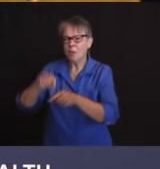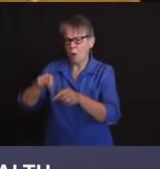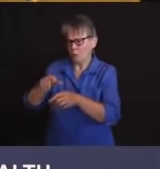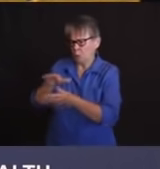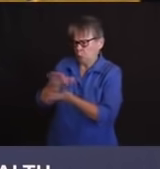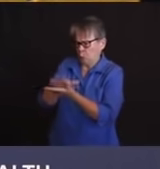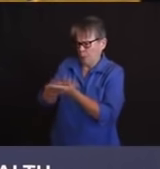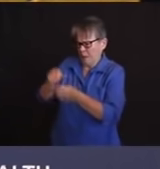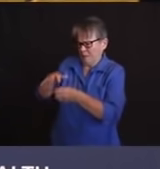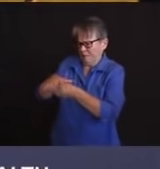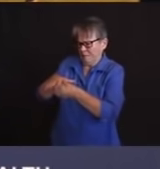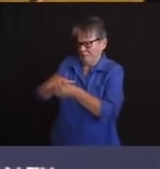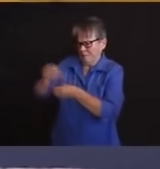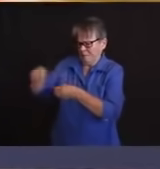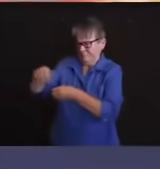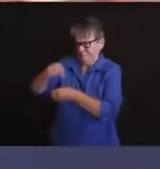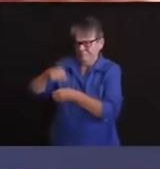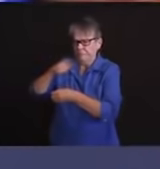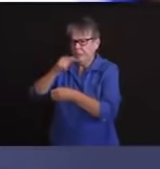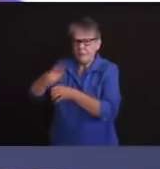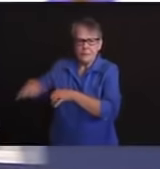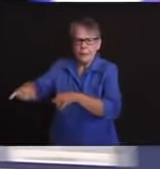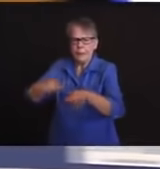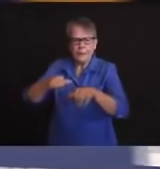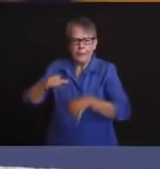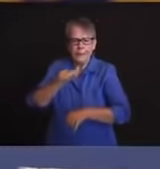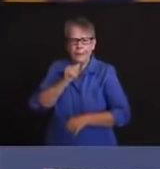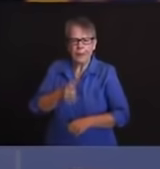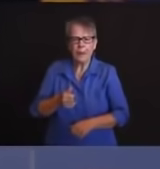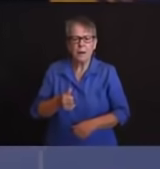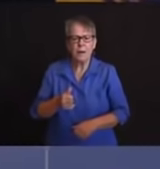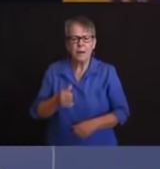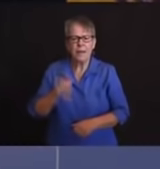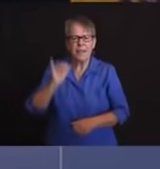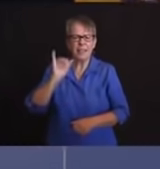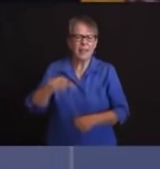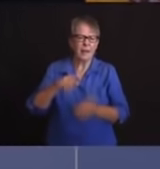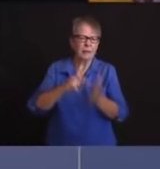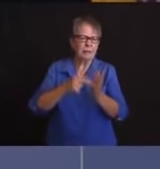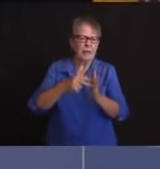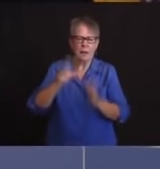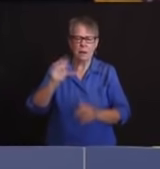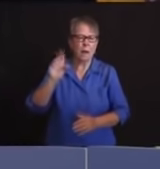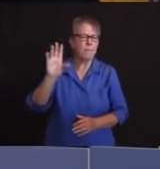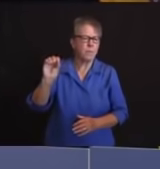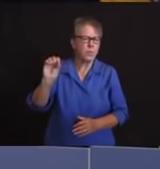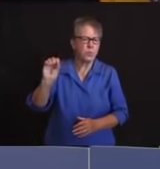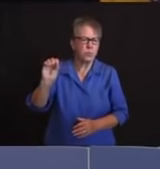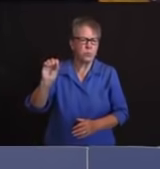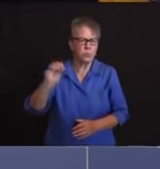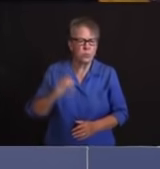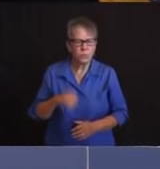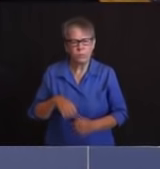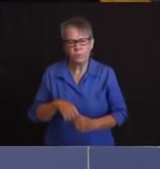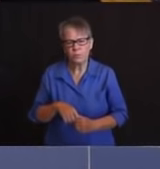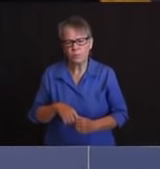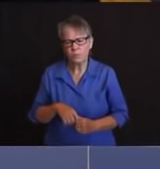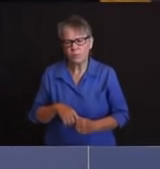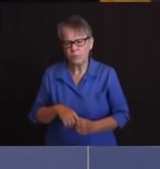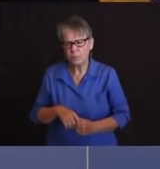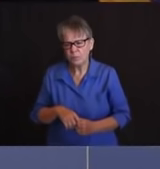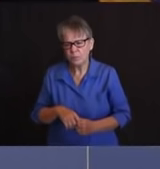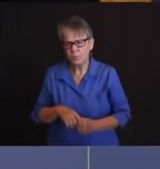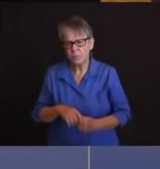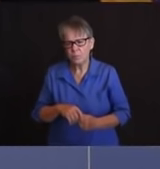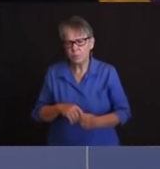Yeah, we can get something to you. There, like you know, it's changing all the time, so we can. Of the approved, right? Right. Yeah, Just the approved.